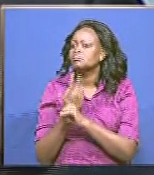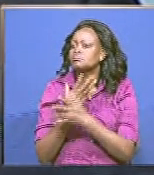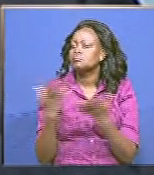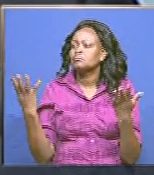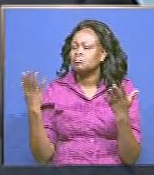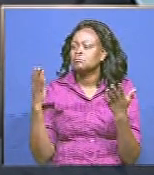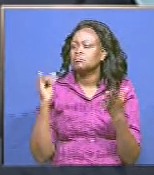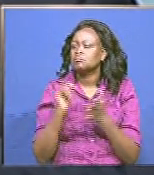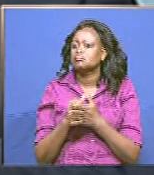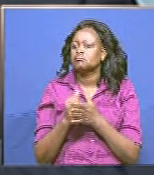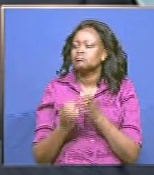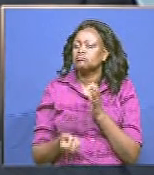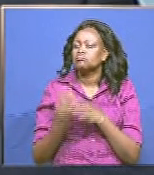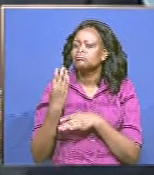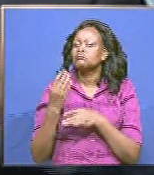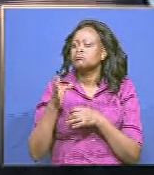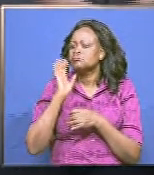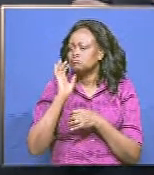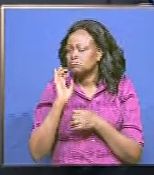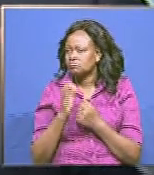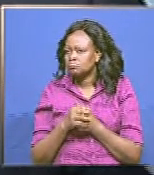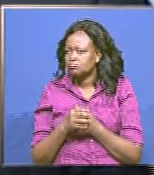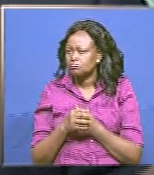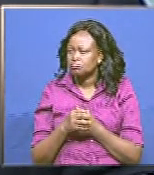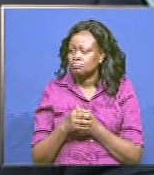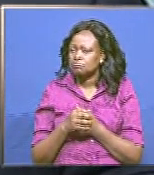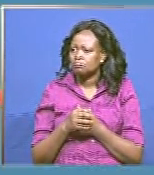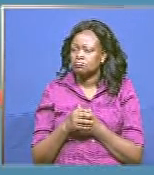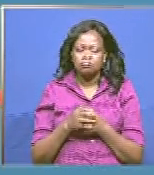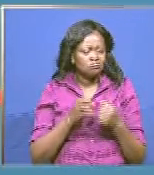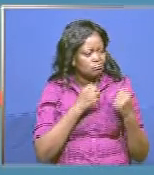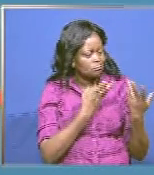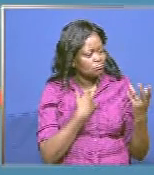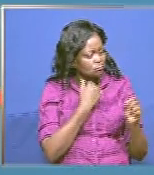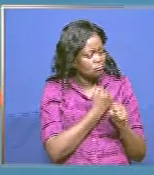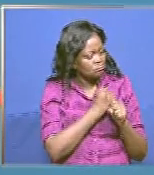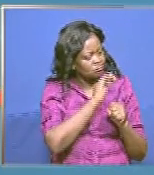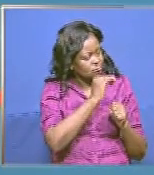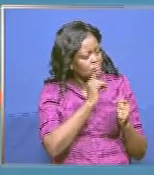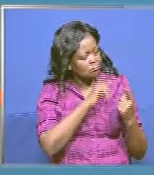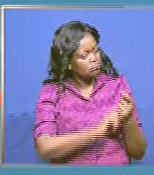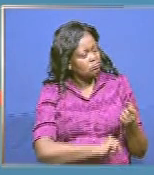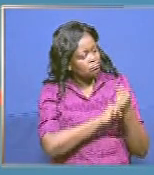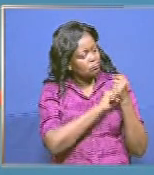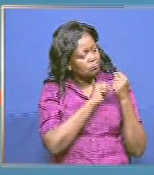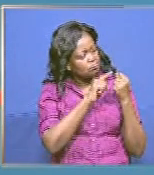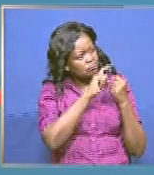of the fishes around there. So the how much allocation have you done, you know, within the county towards boosting this?